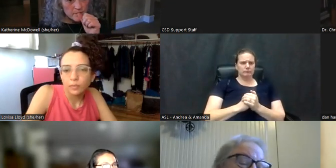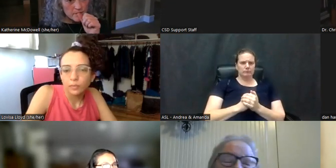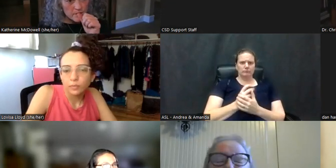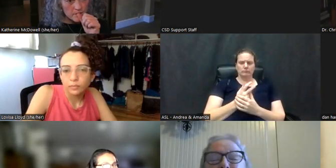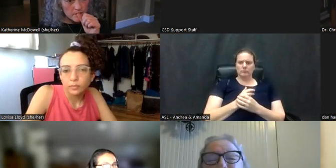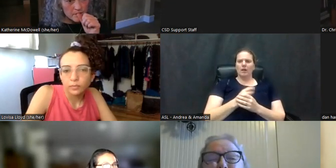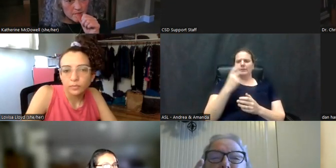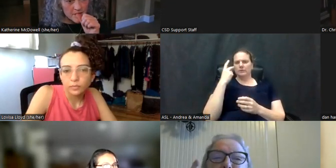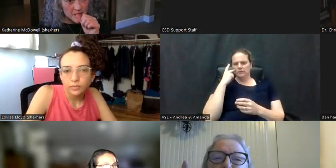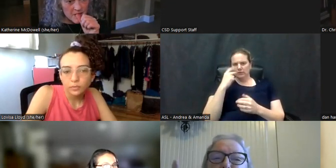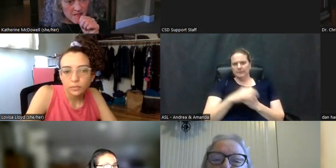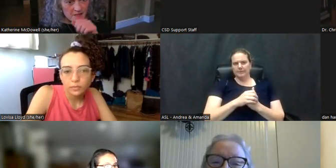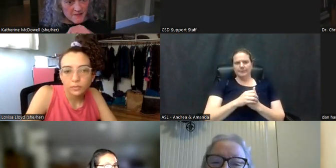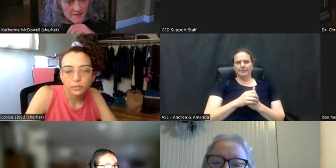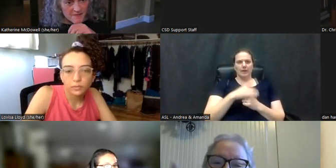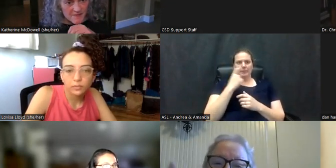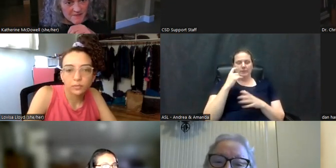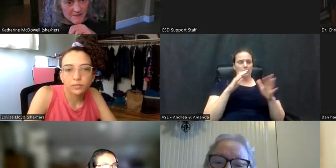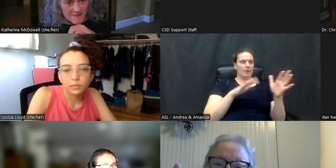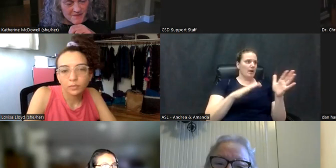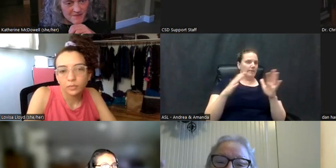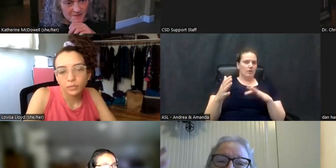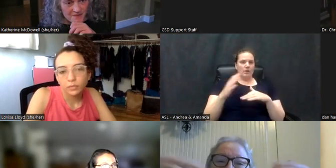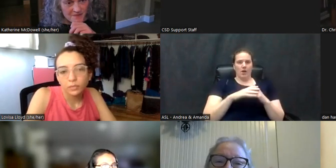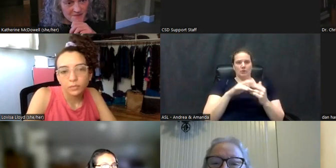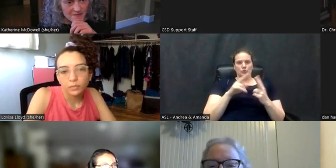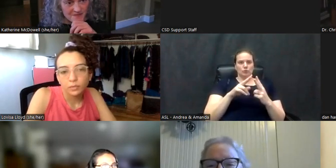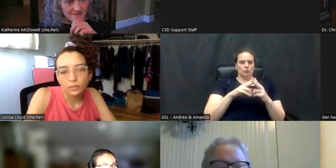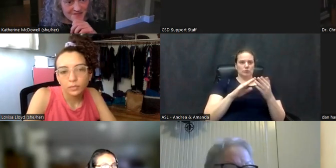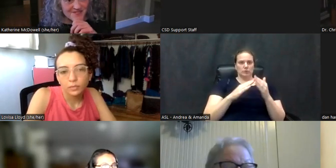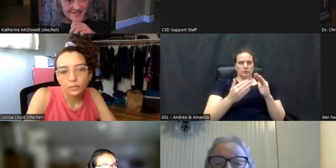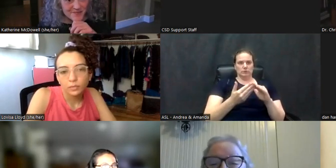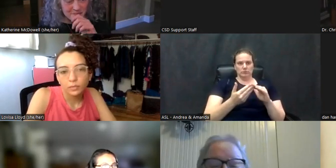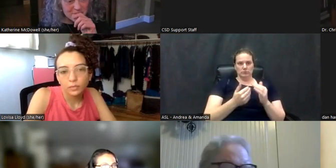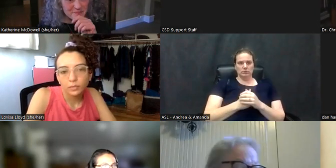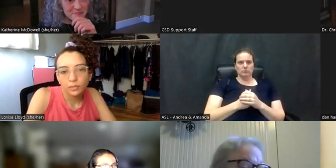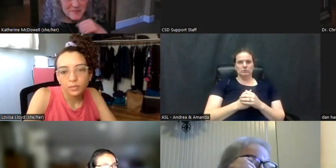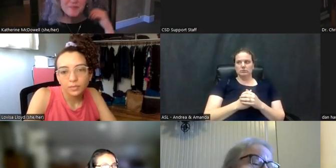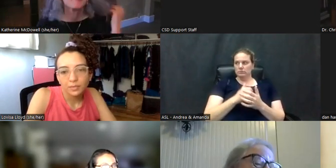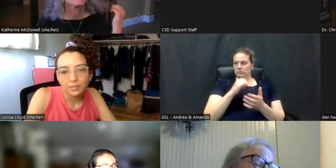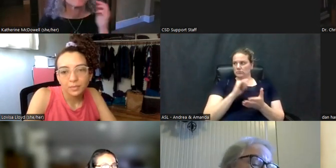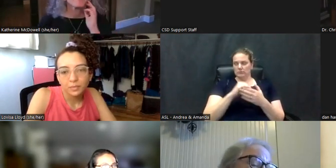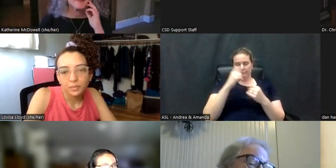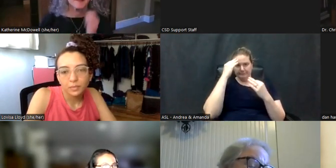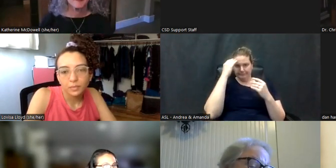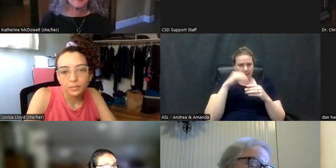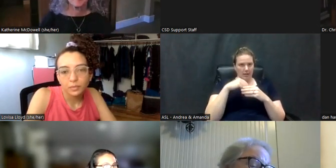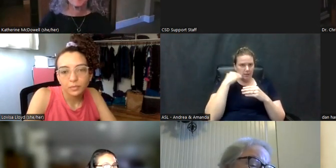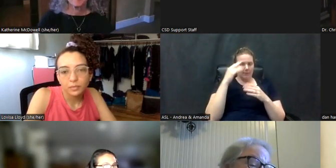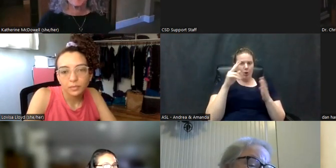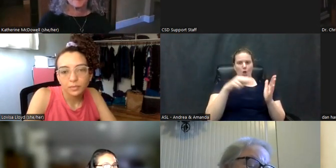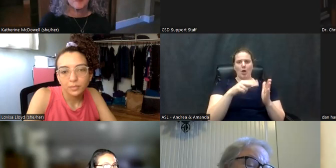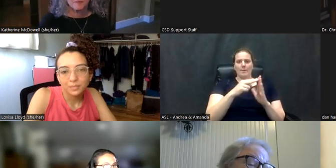see. I have to say, because I was going back and forth between these two cities, I kind of get them scrambled in my head. So let me look at my notes